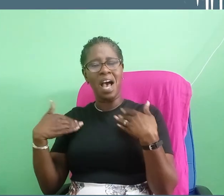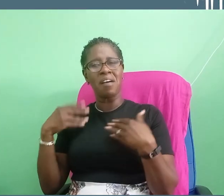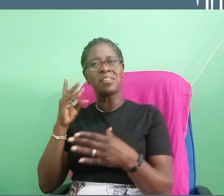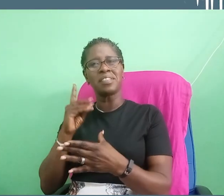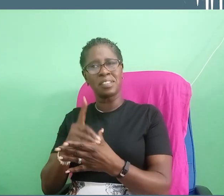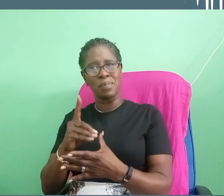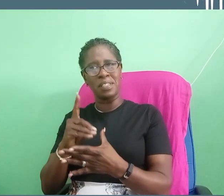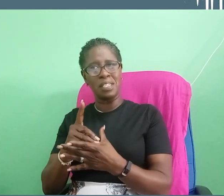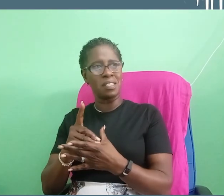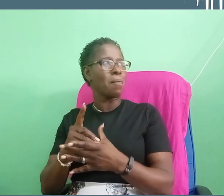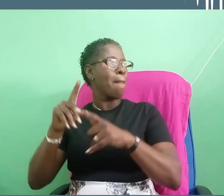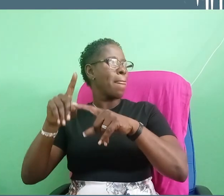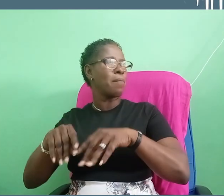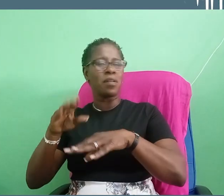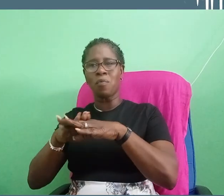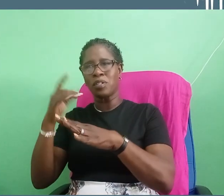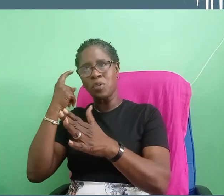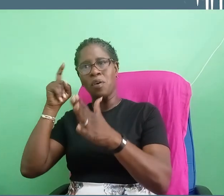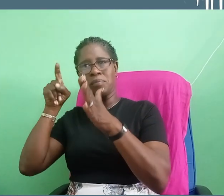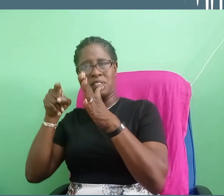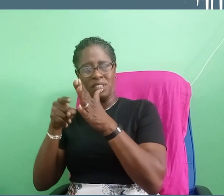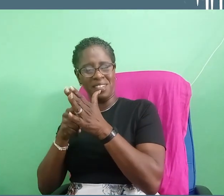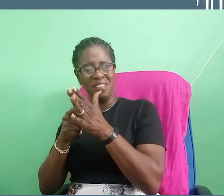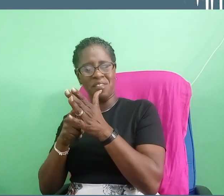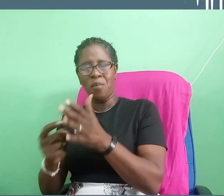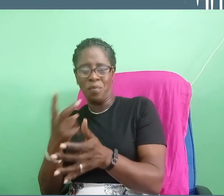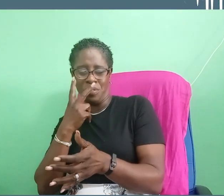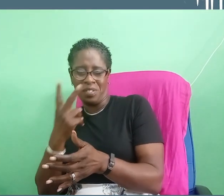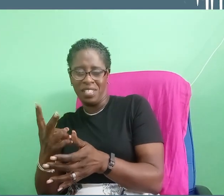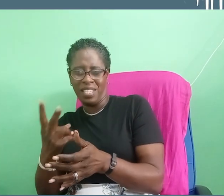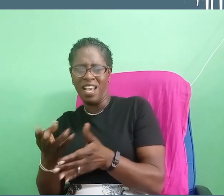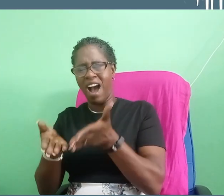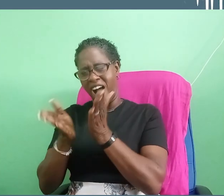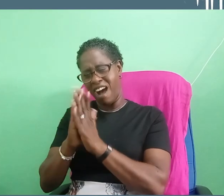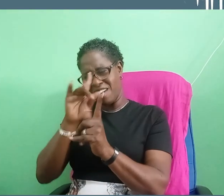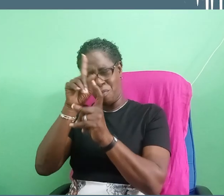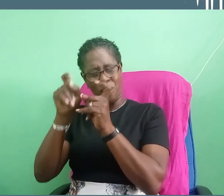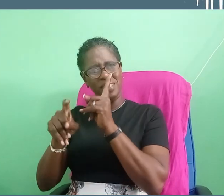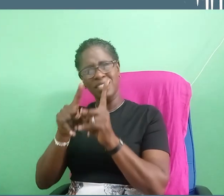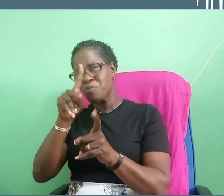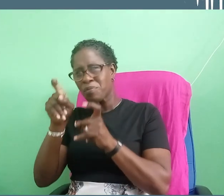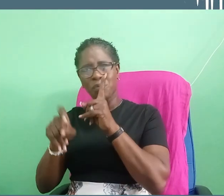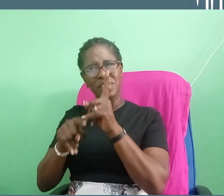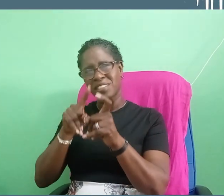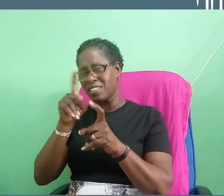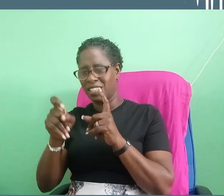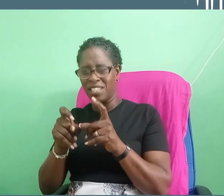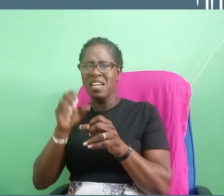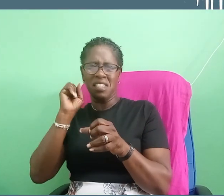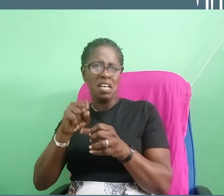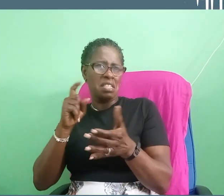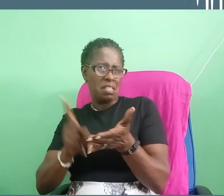you're observing and what is being presented in front of you, and asking questions about that. We often organizationally talk about just how